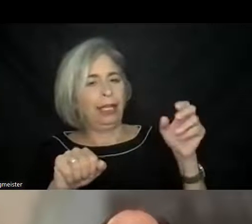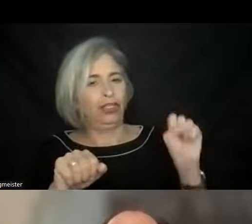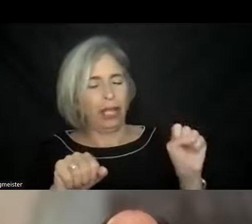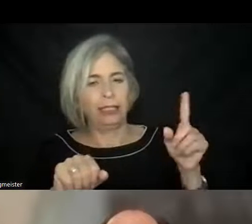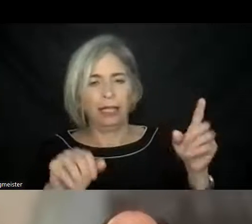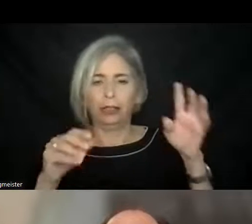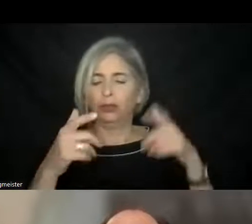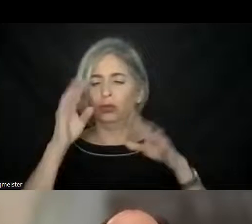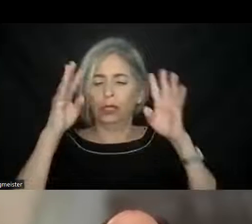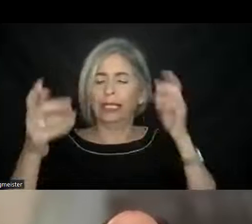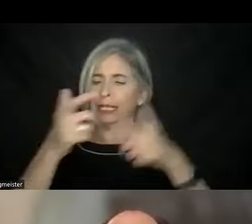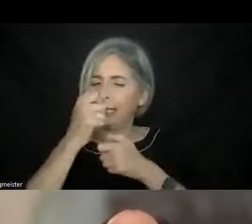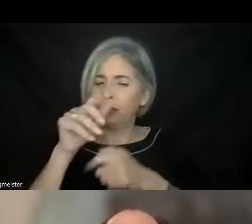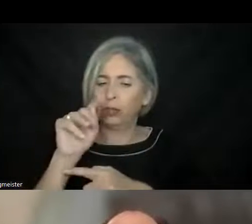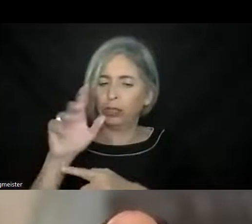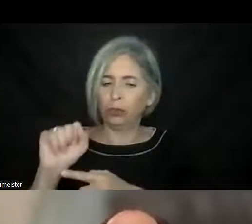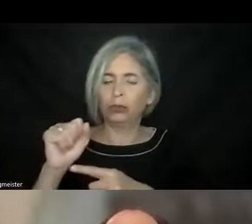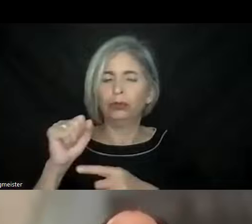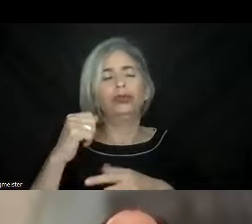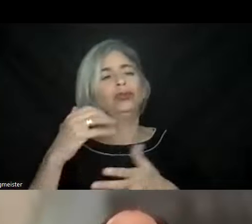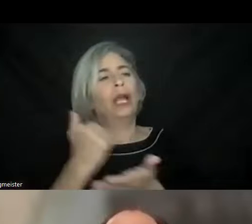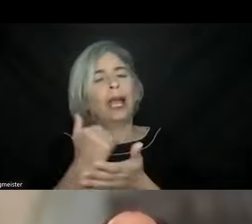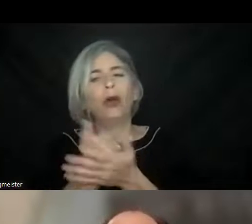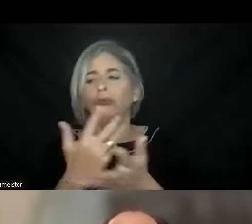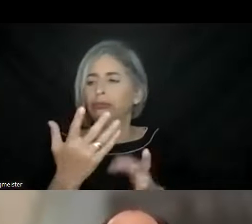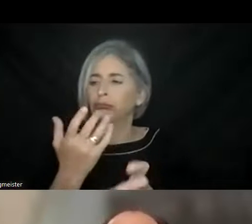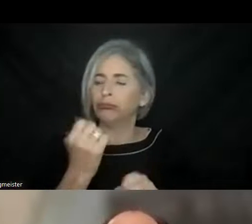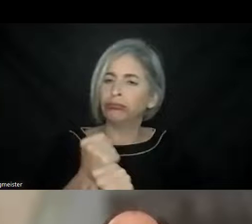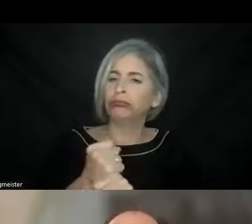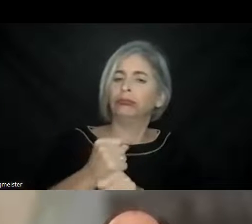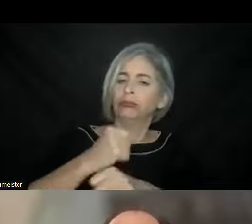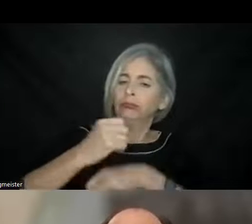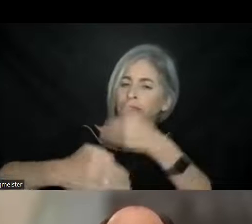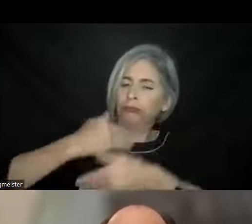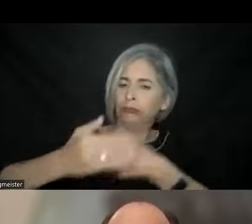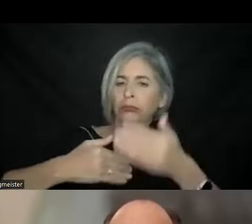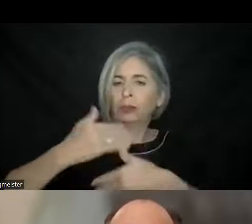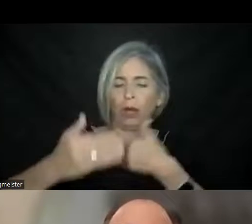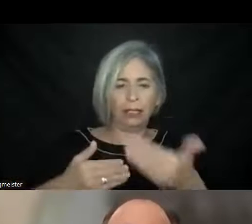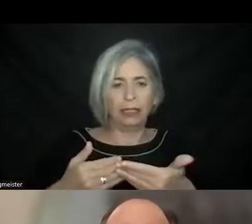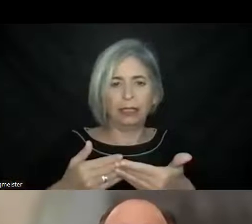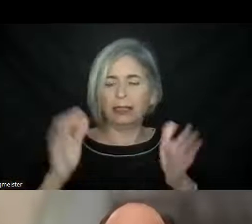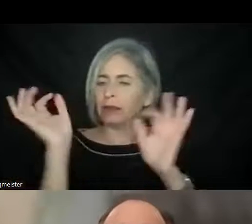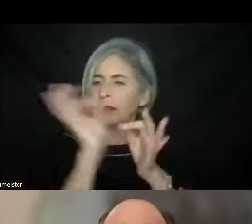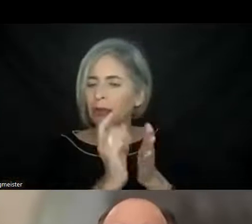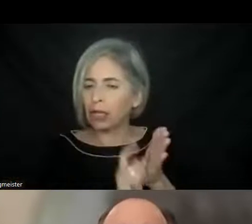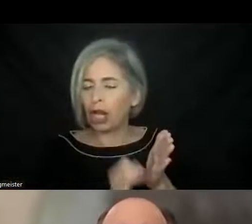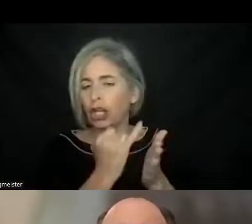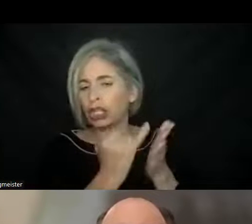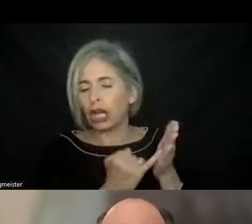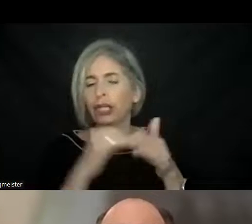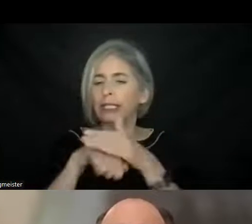interesting tools to try and help form the procurement process with ART, the